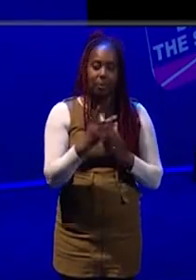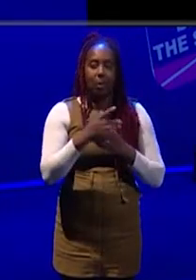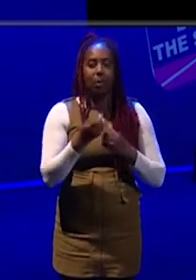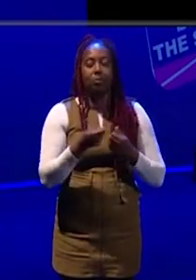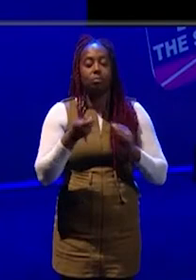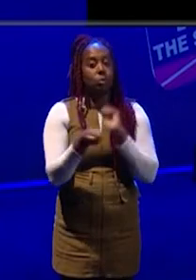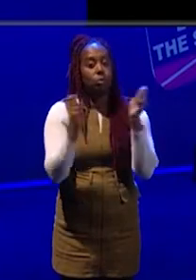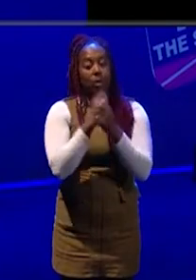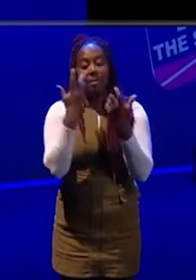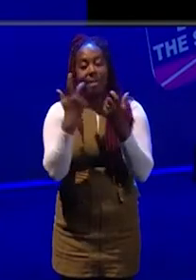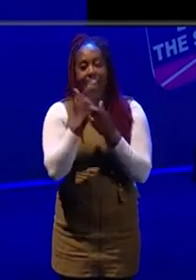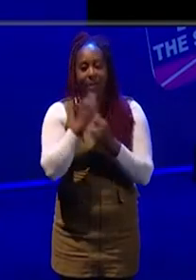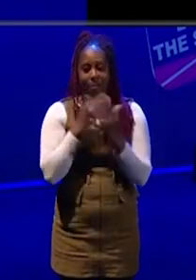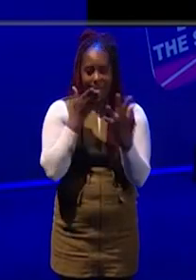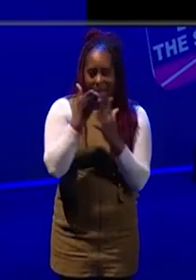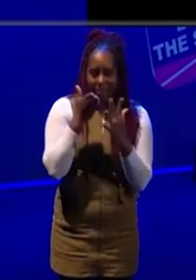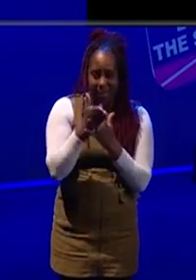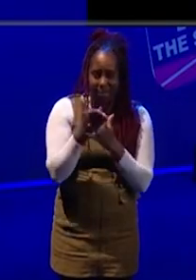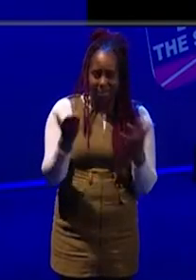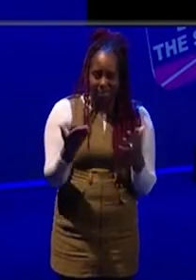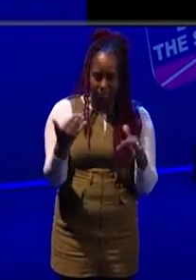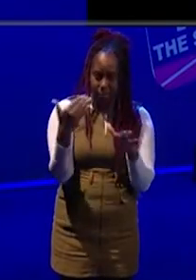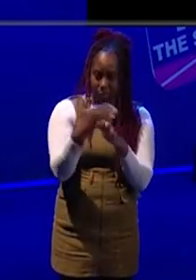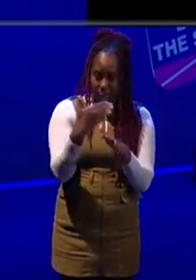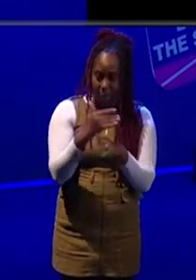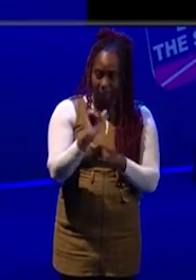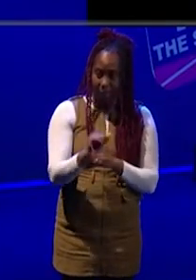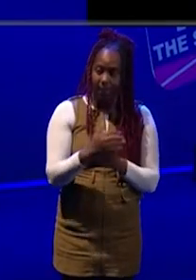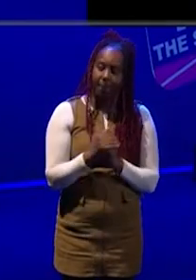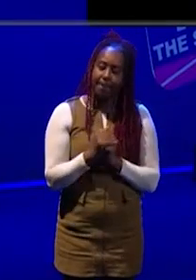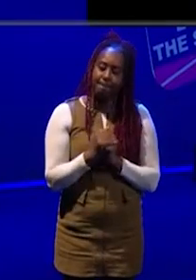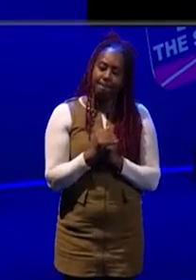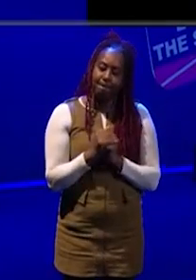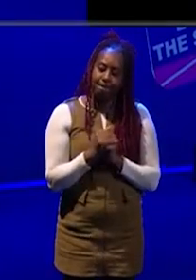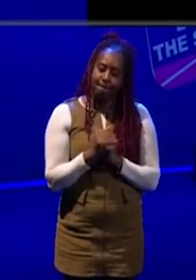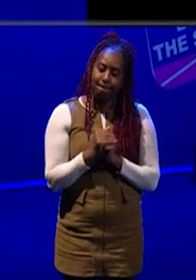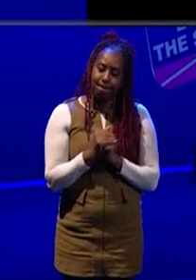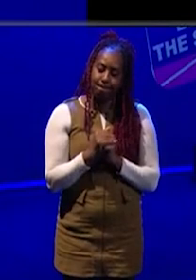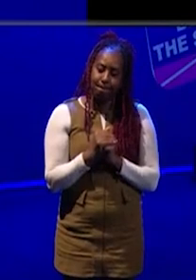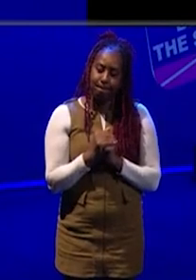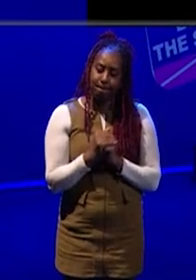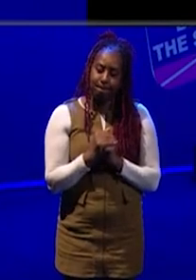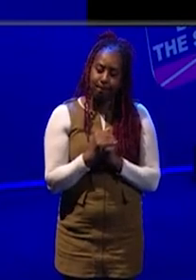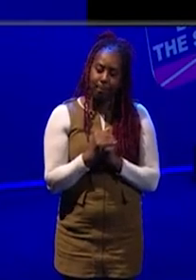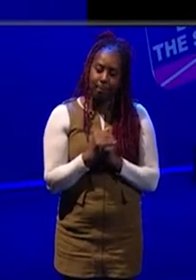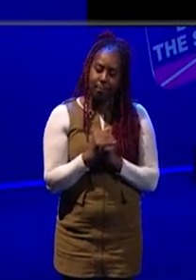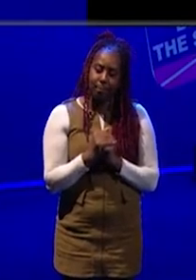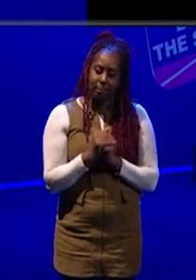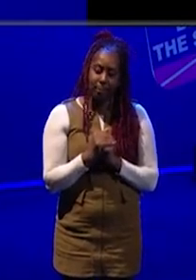will happen. And they didn't. I'm also, our artistic director, Tarek